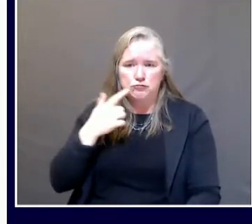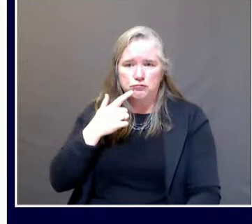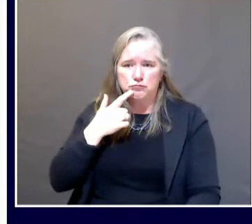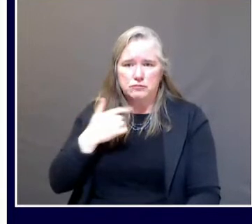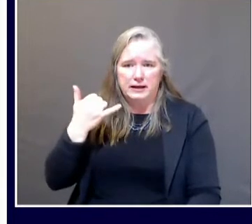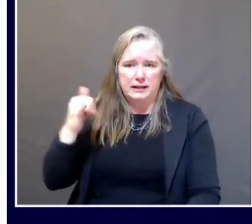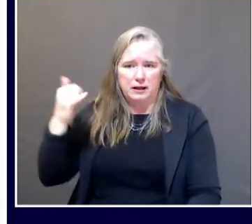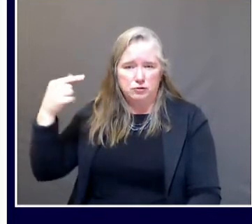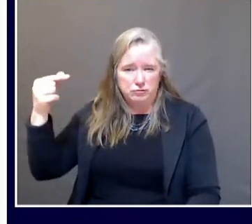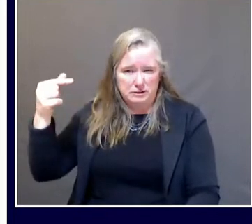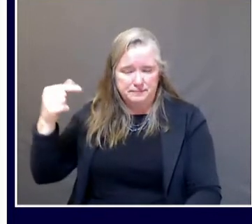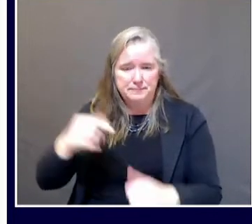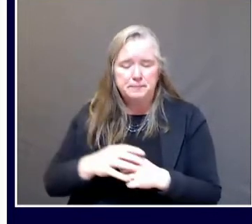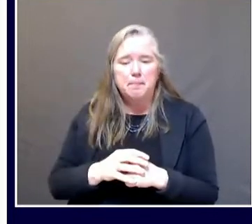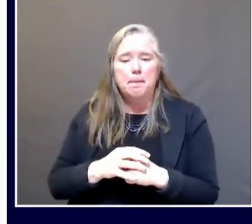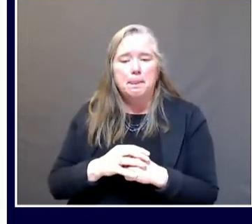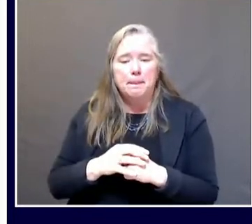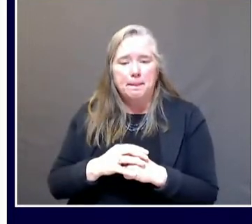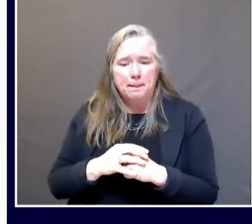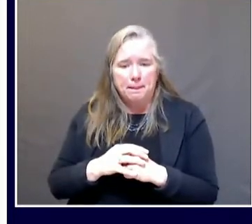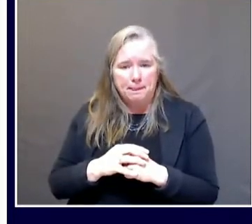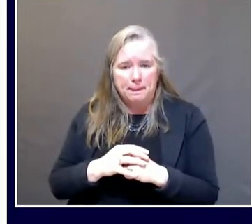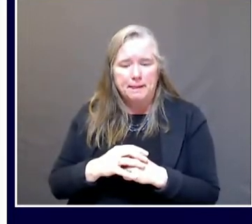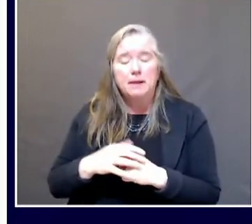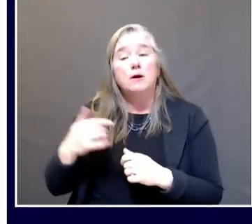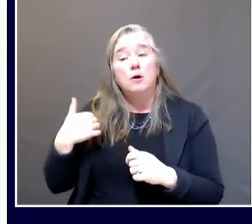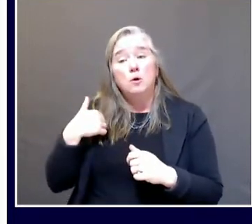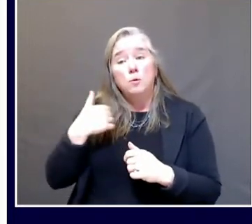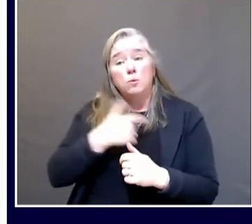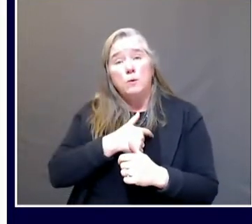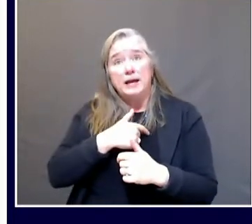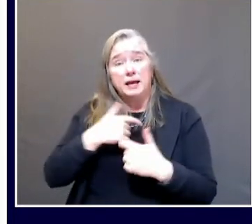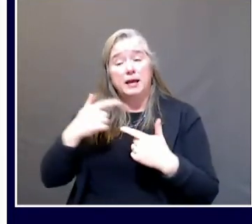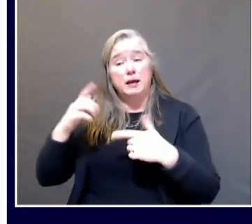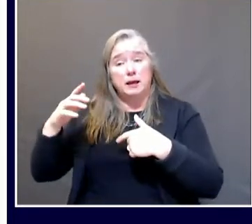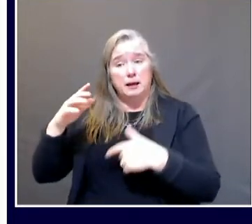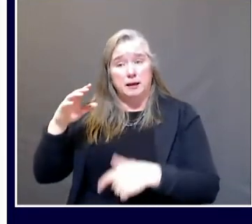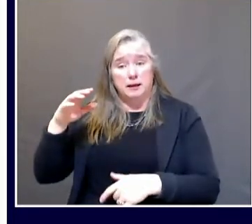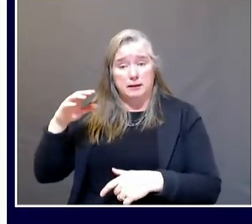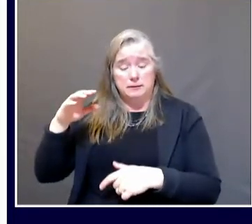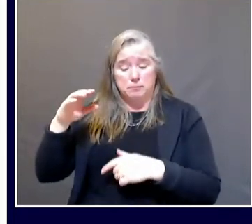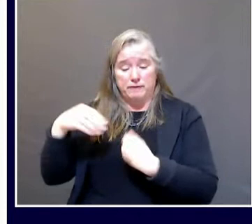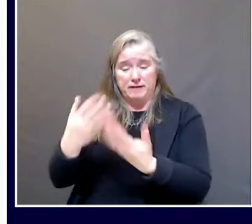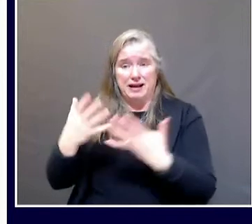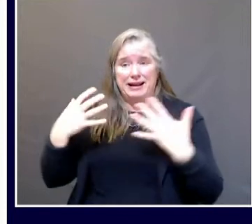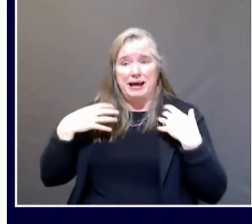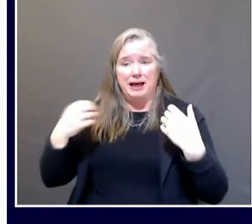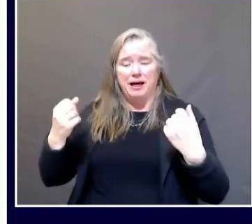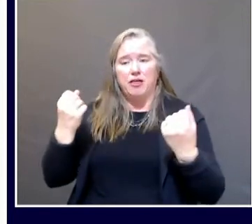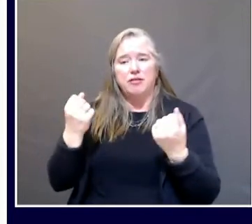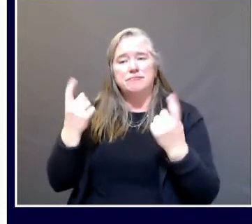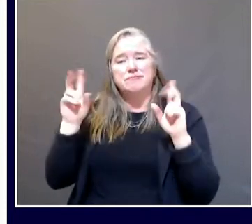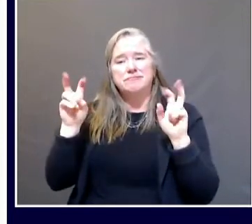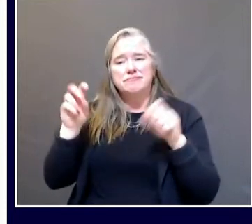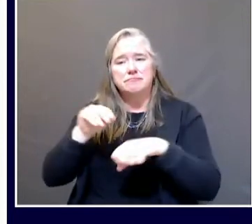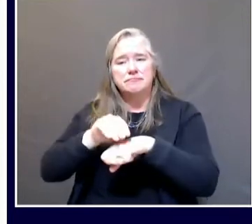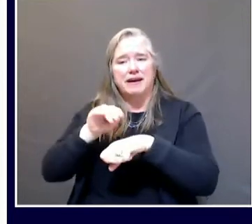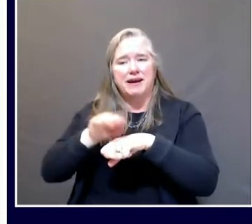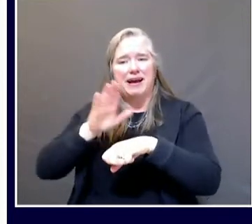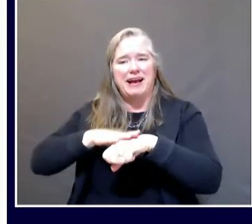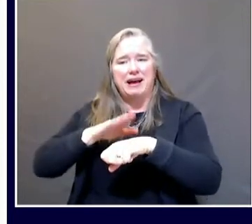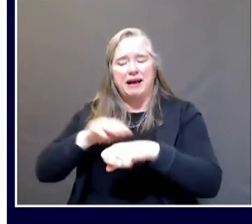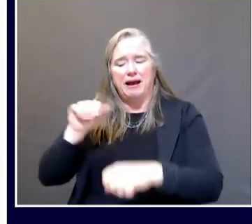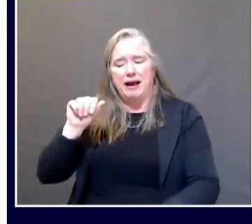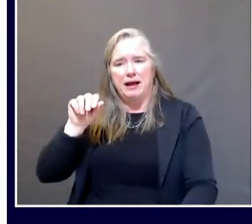Maine CDC, does these advisories, health advisories, for the purpose of schools. They're advisory